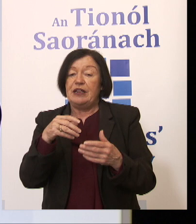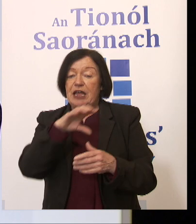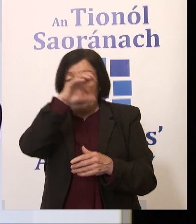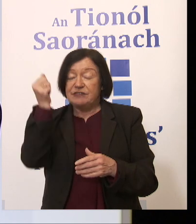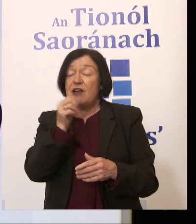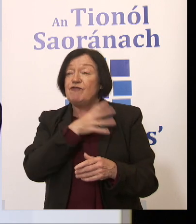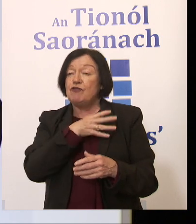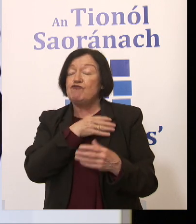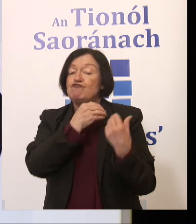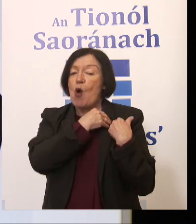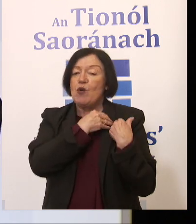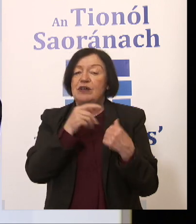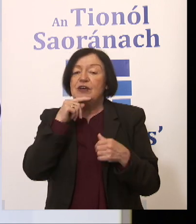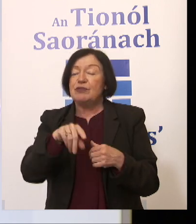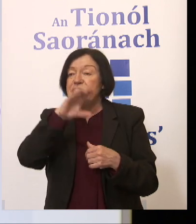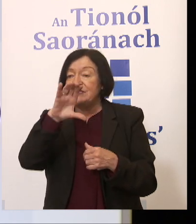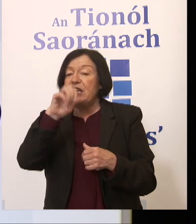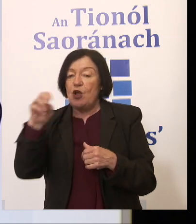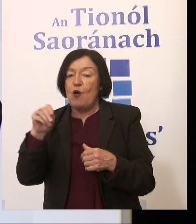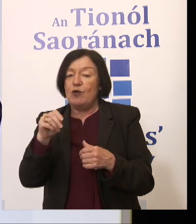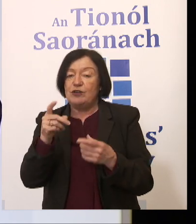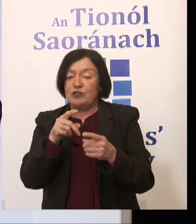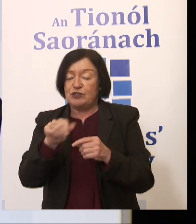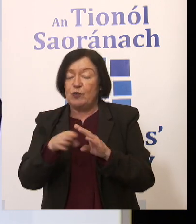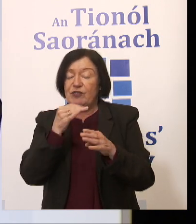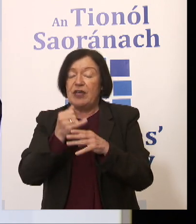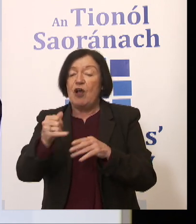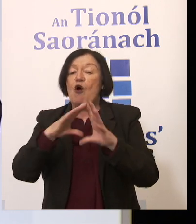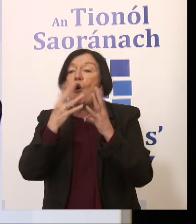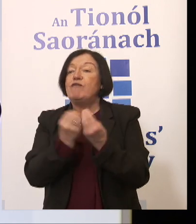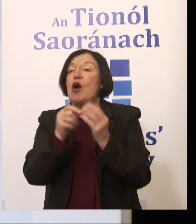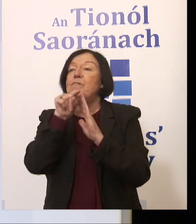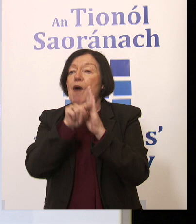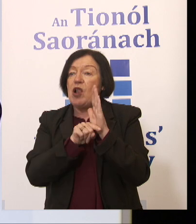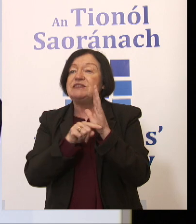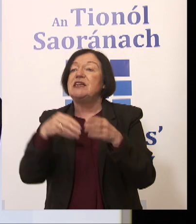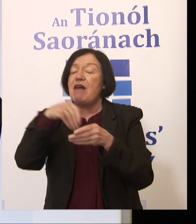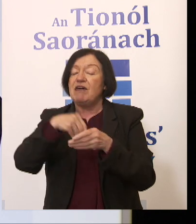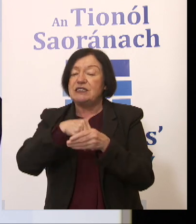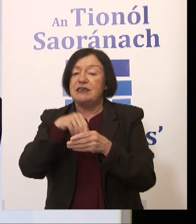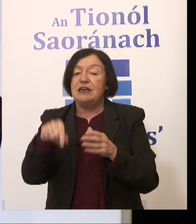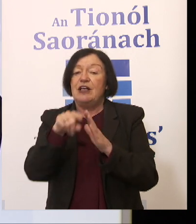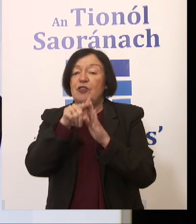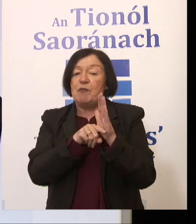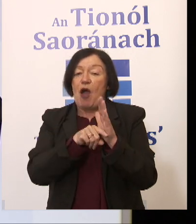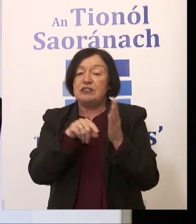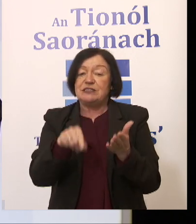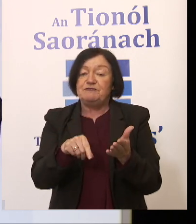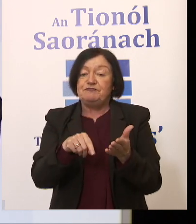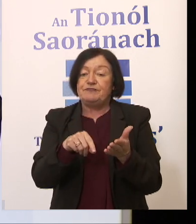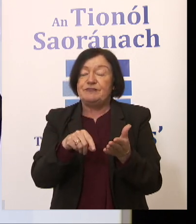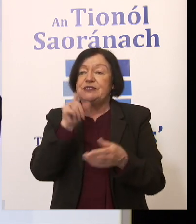functions. But the chief executive carries those out within an overall policy context, the policy of the council, and